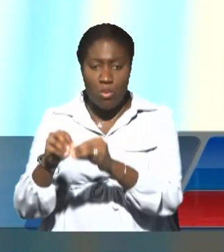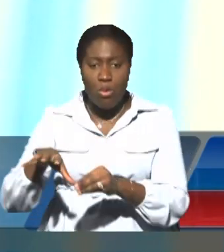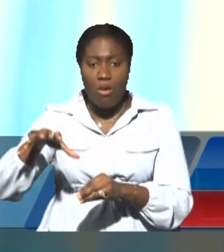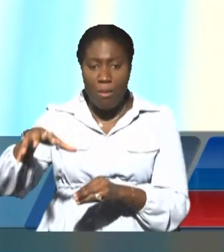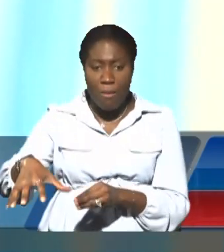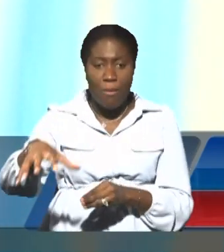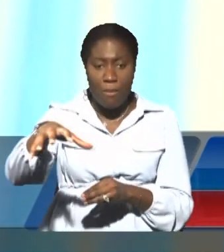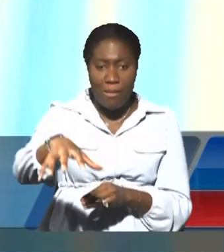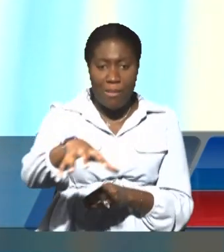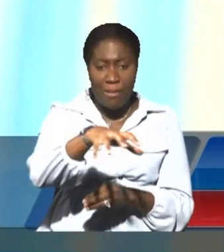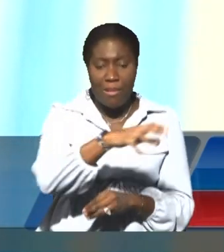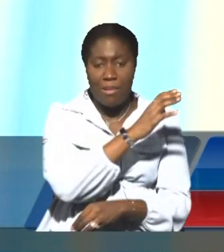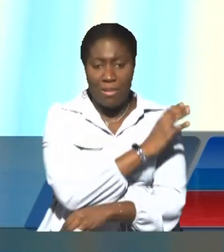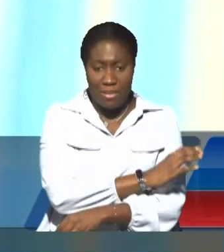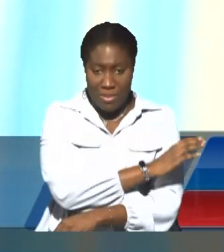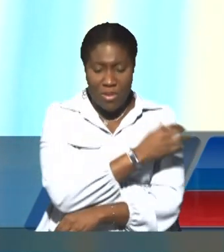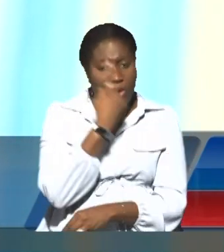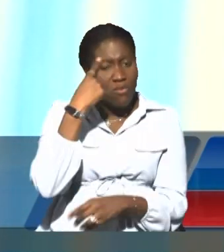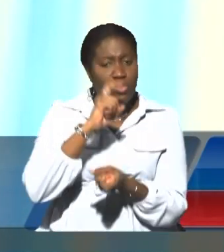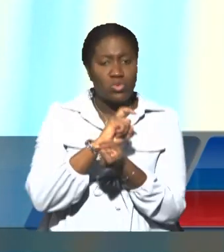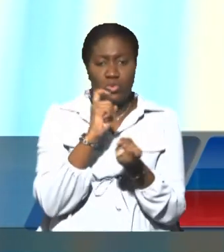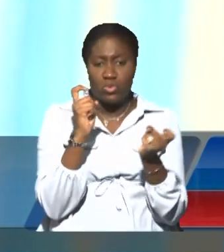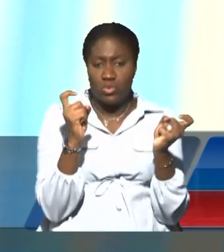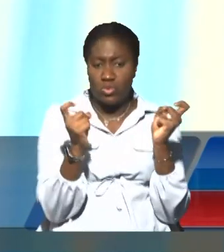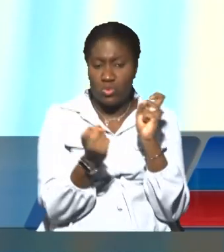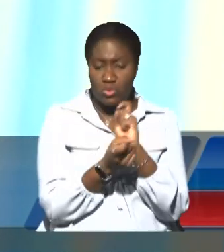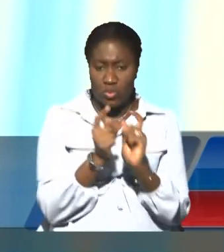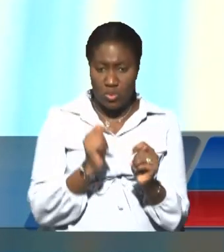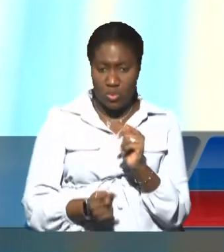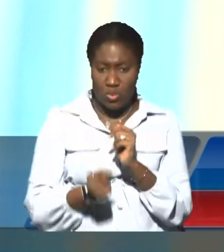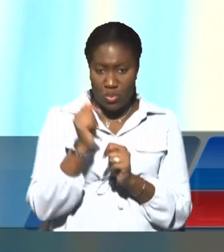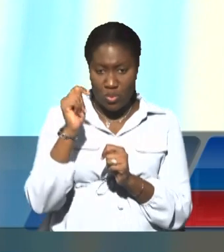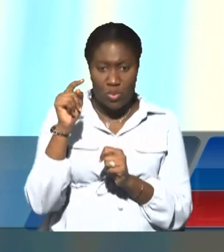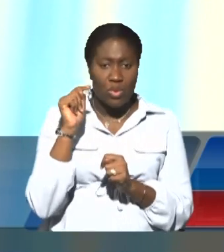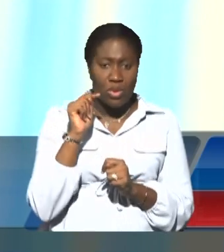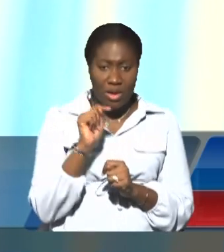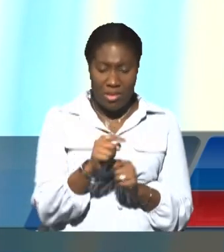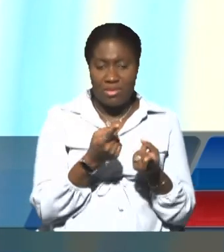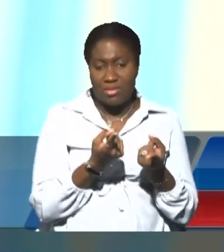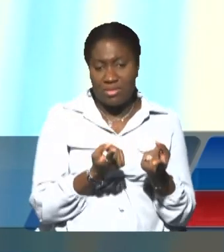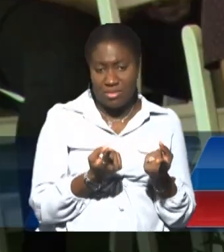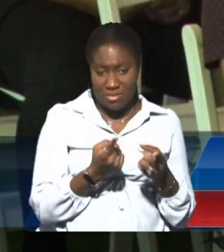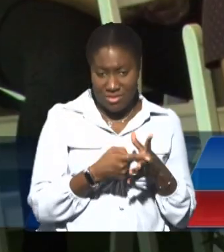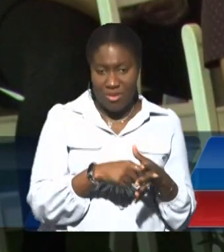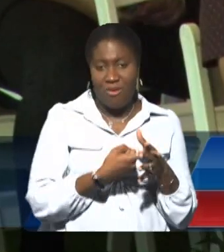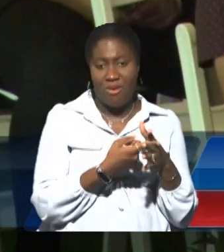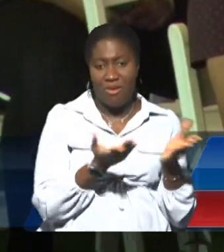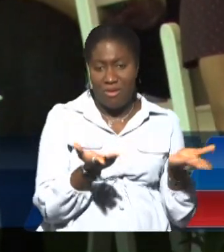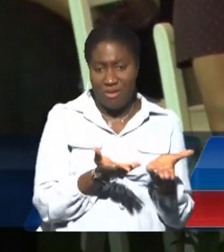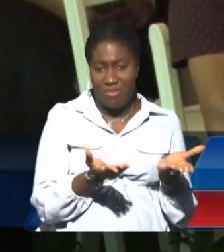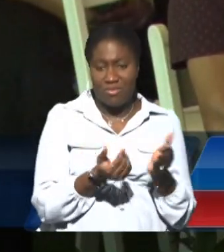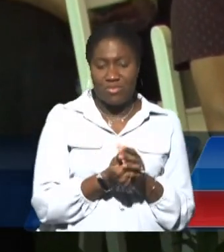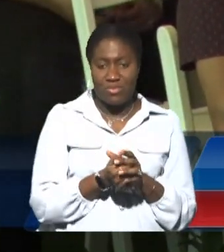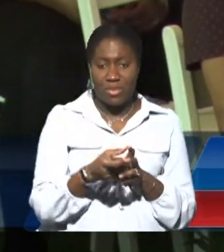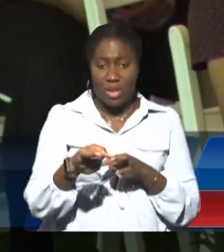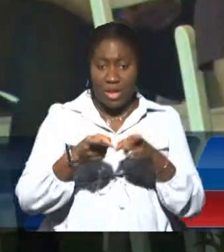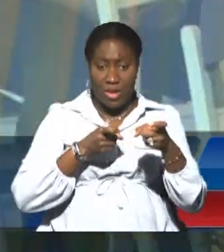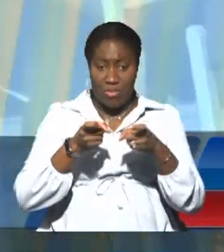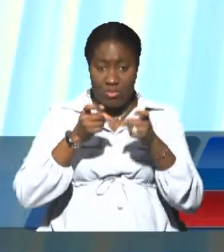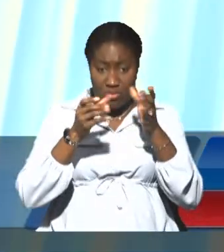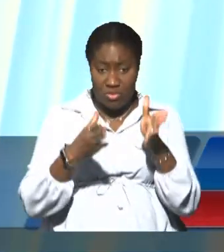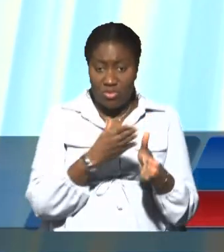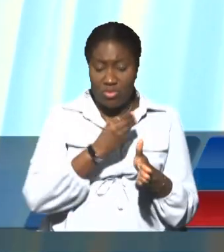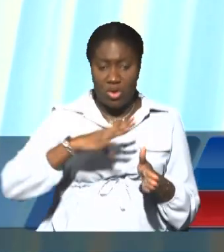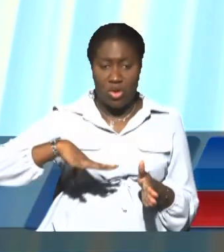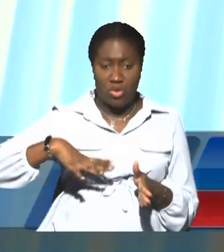we transform a nation. And this is where it would have always started. Optical manager and senior